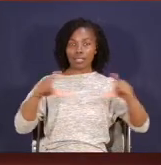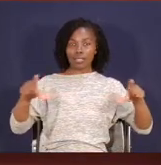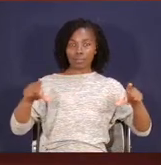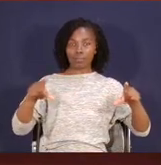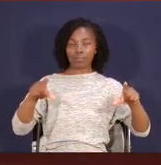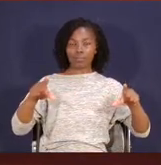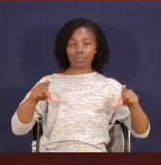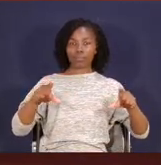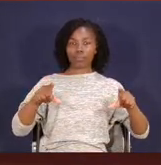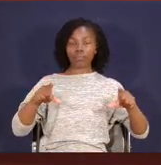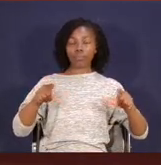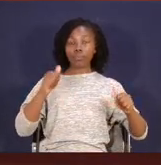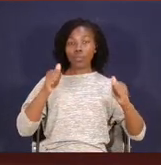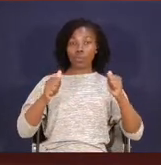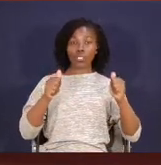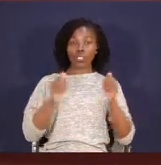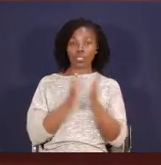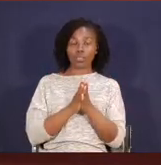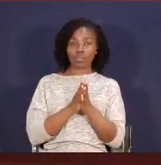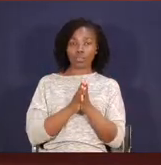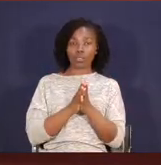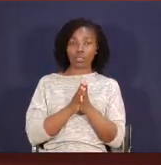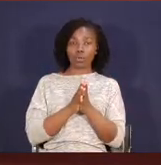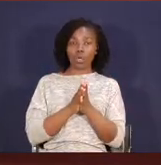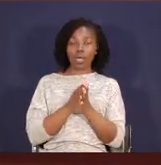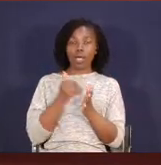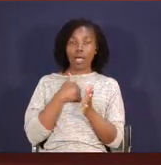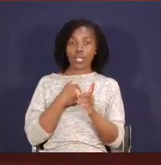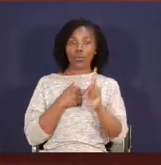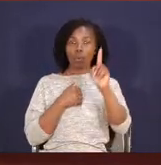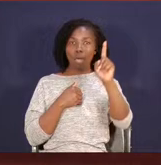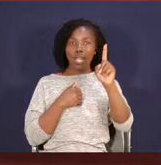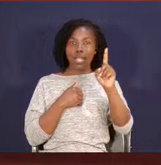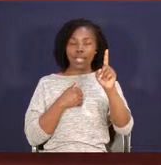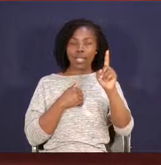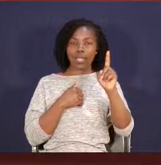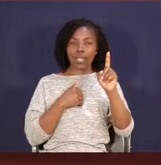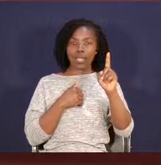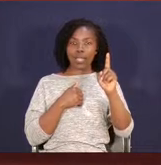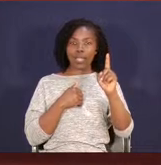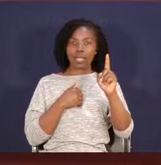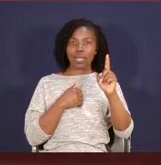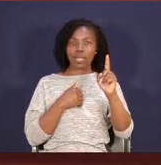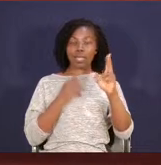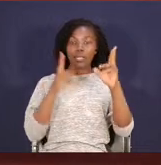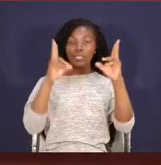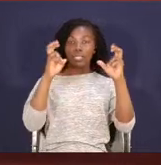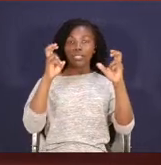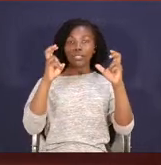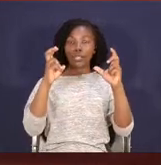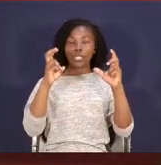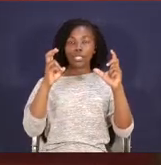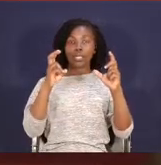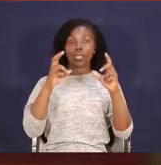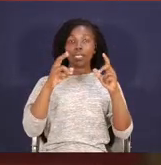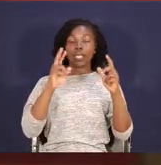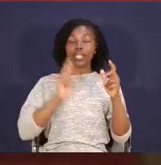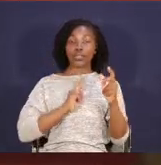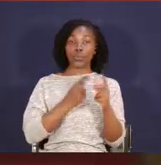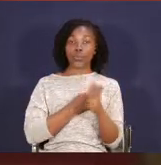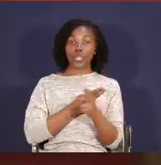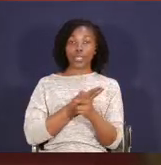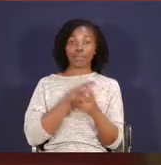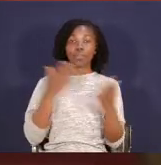2 5-acre pieces that were amalgamated under one title. And here we are celebrating the next